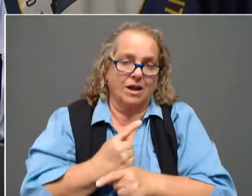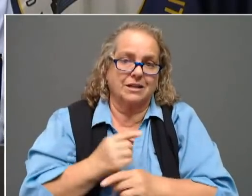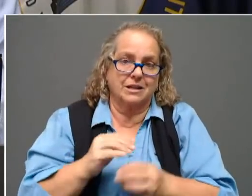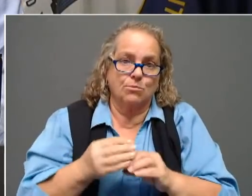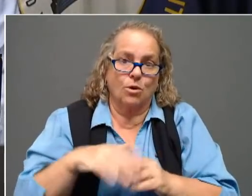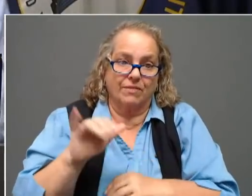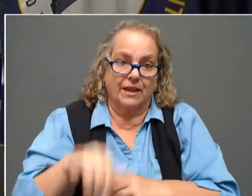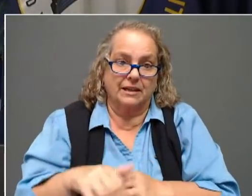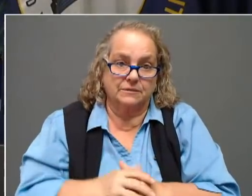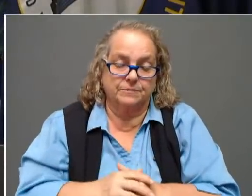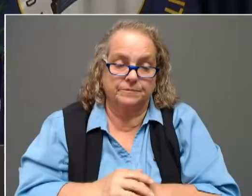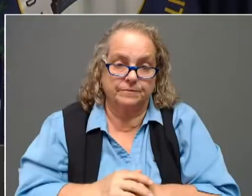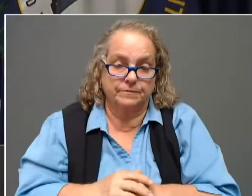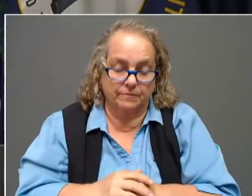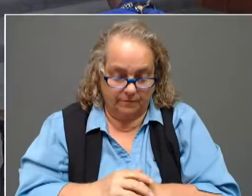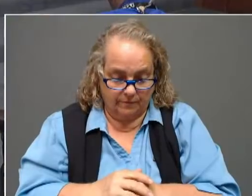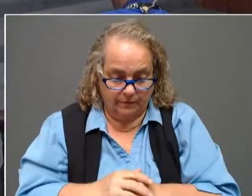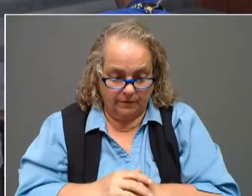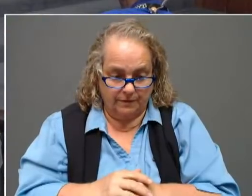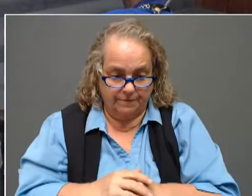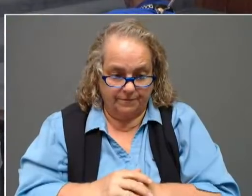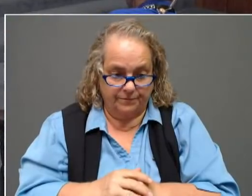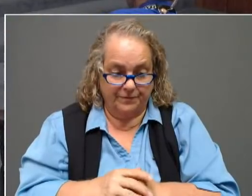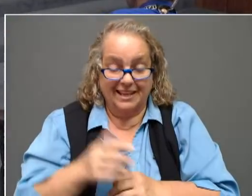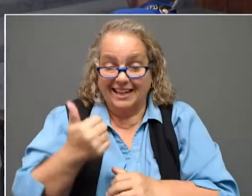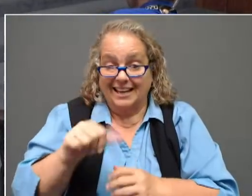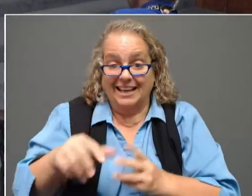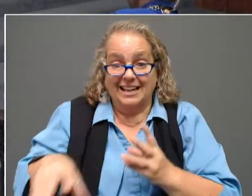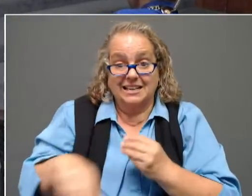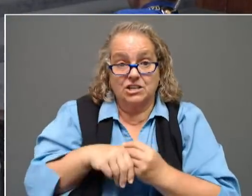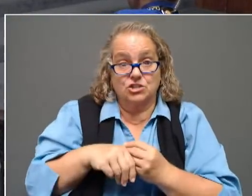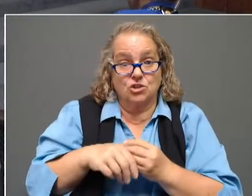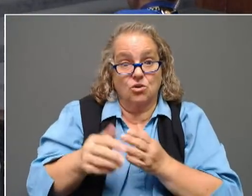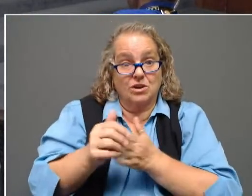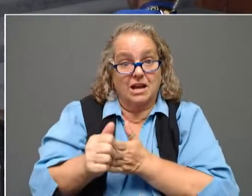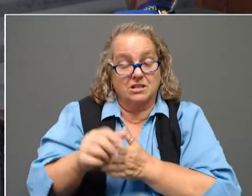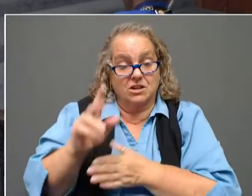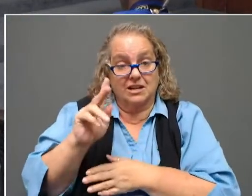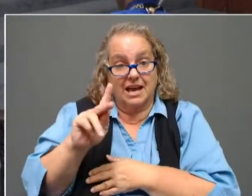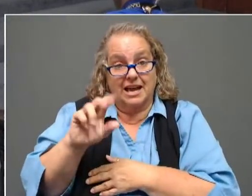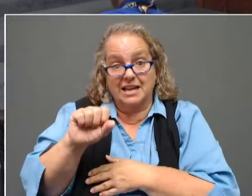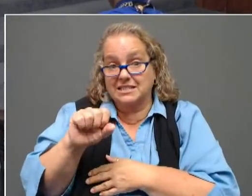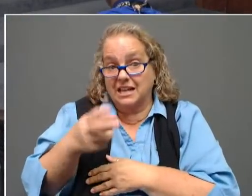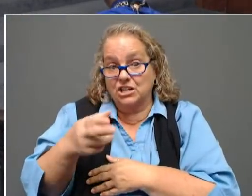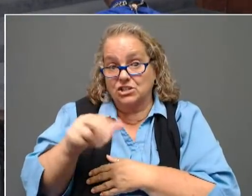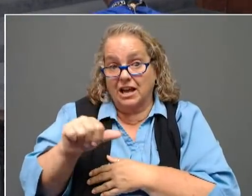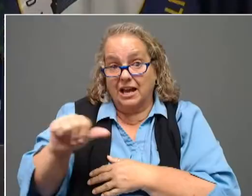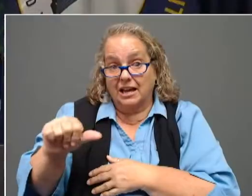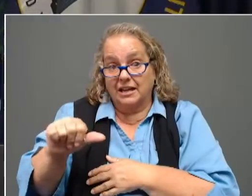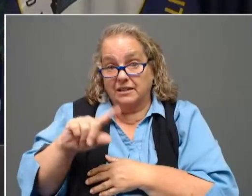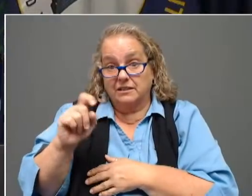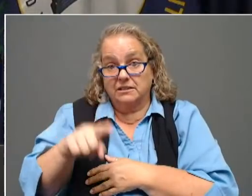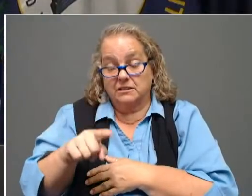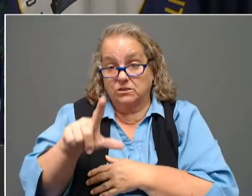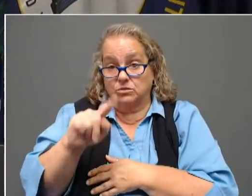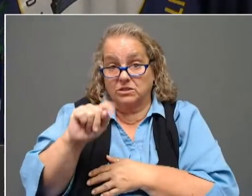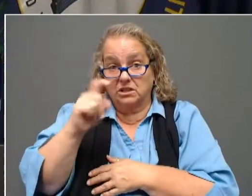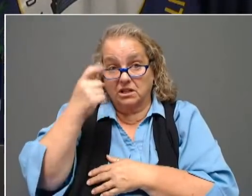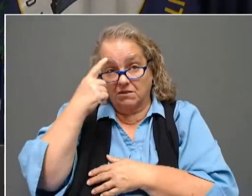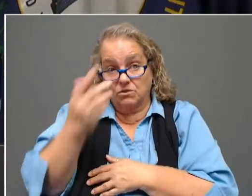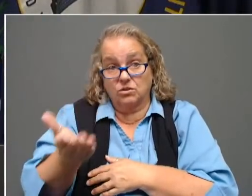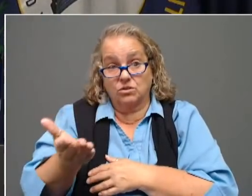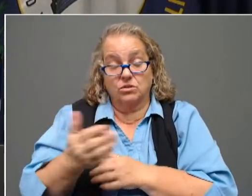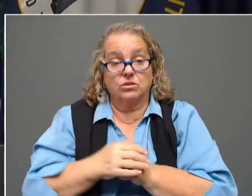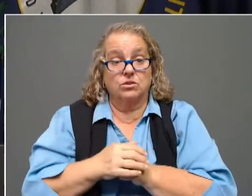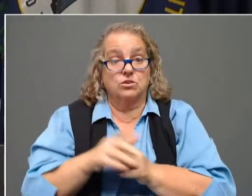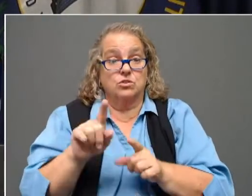there any additional guidance for KHSAA activities? Lieutenant Governor, you want to? So as you know,